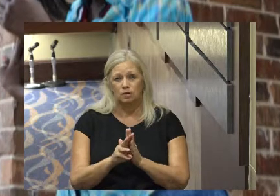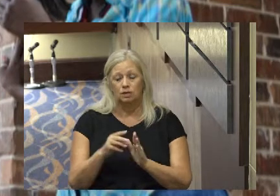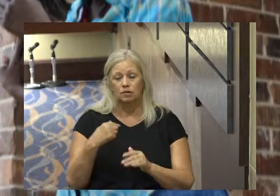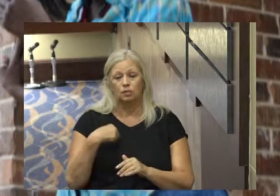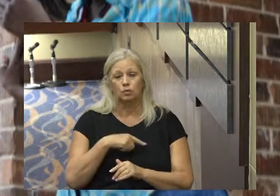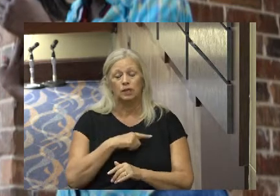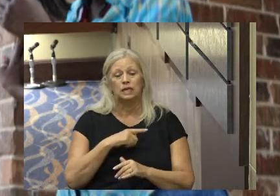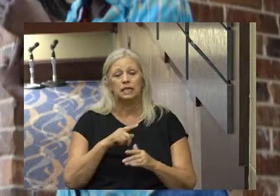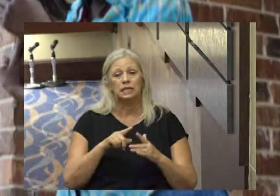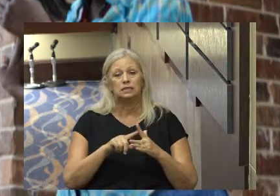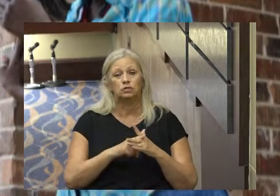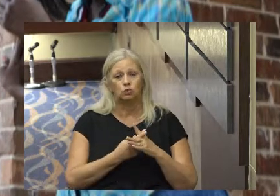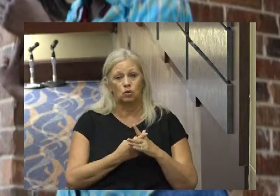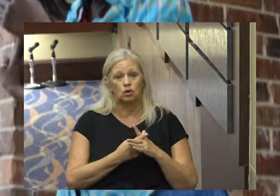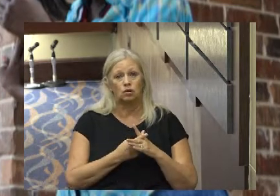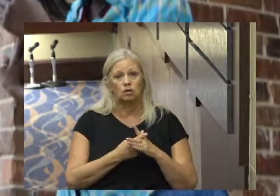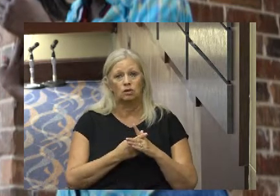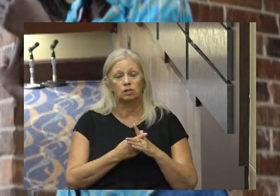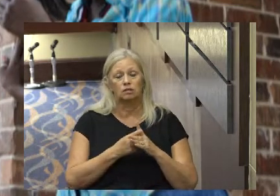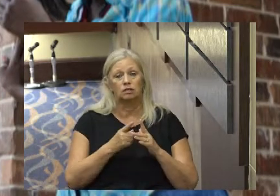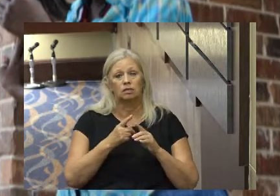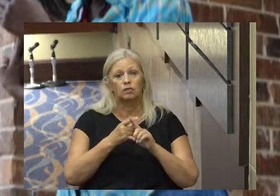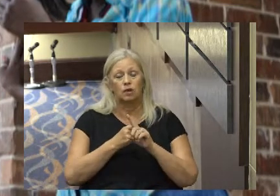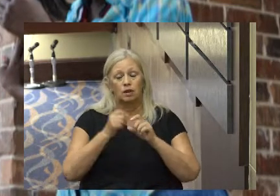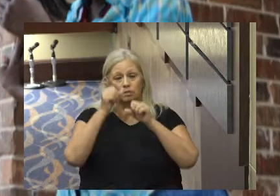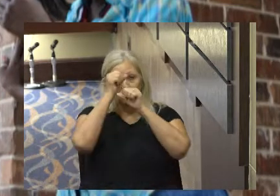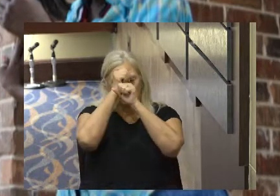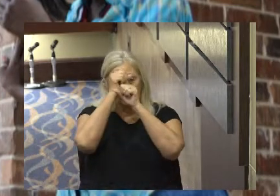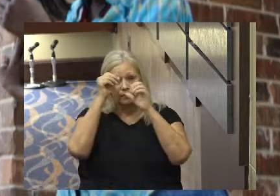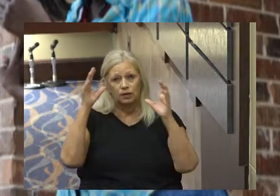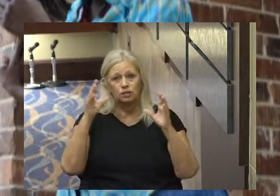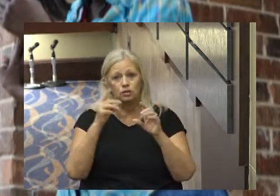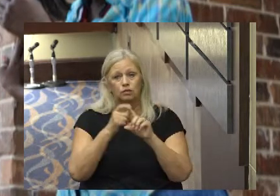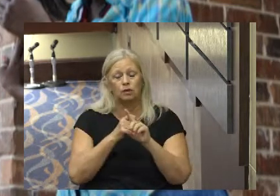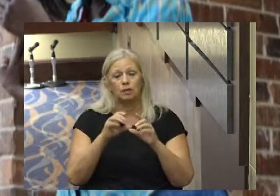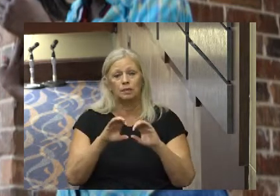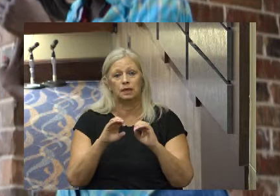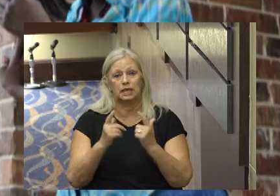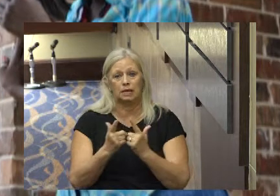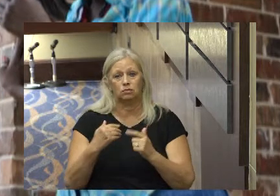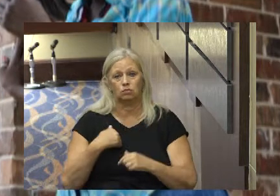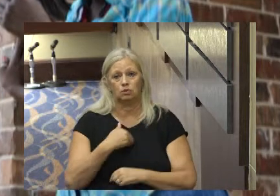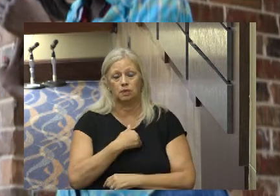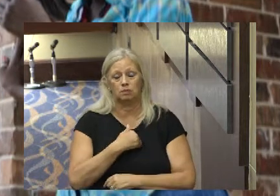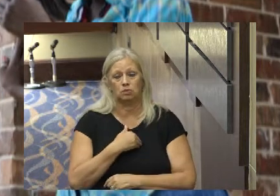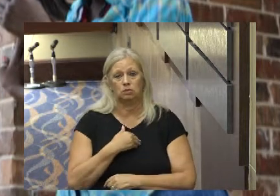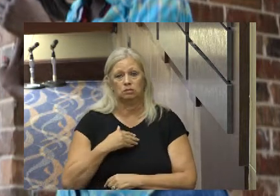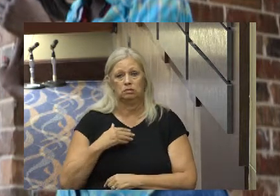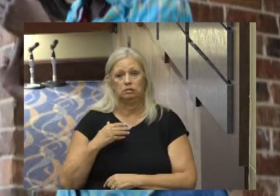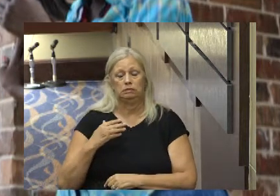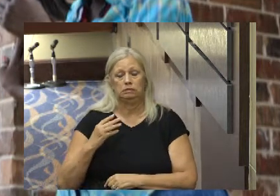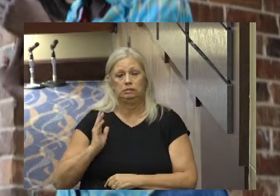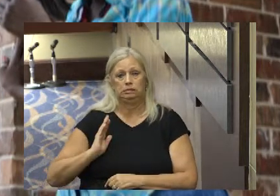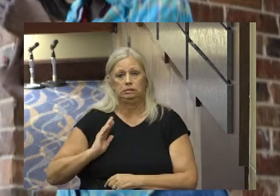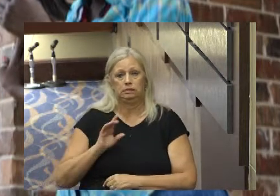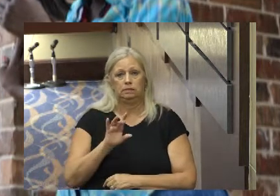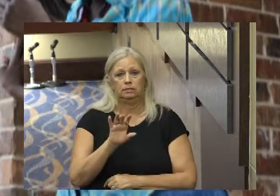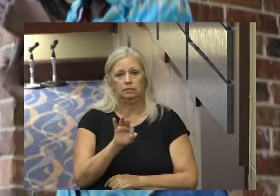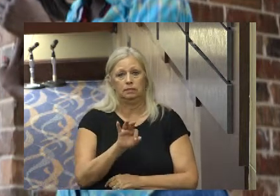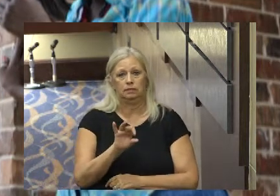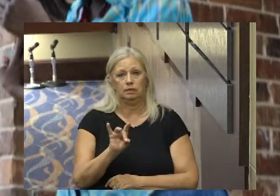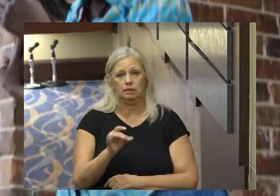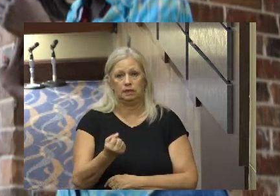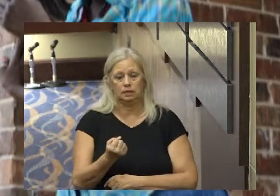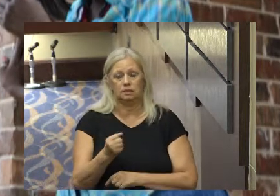started by a vision from Waco City Council members back in the late 1980s. And we got our start, though, officially